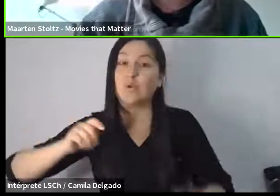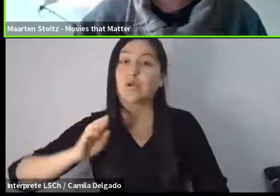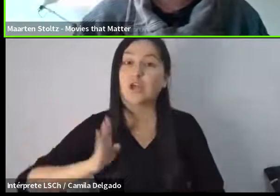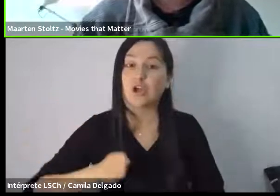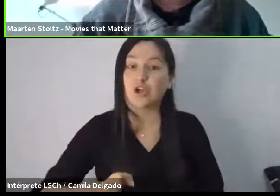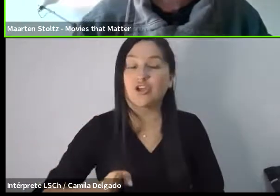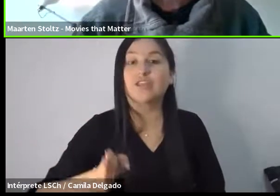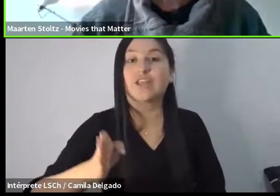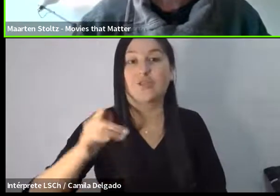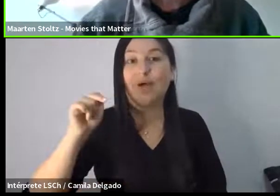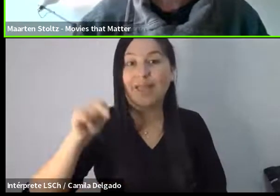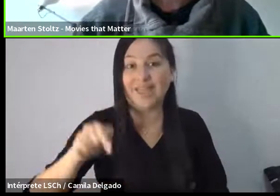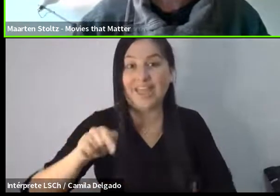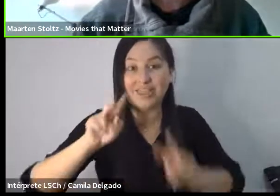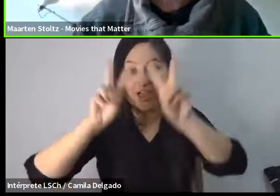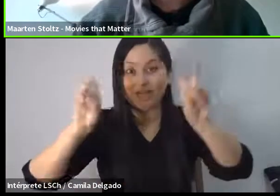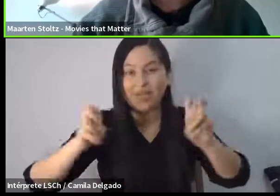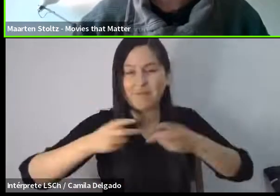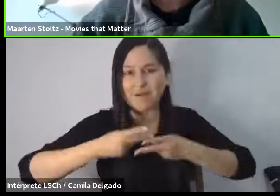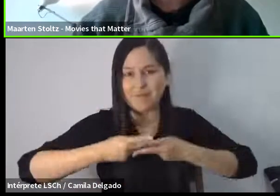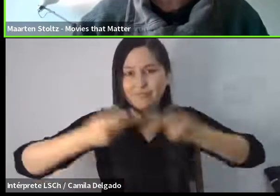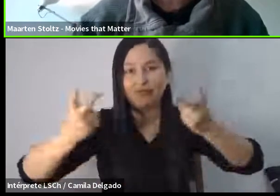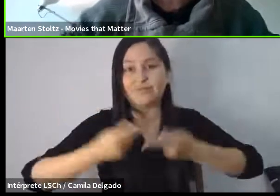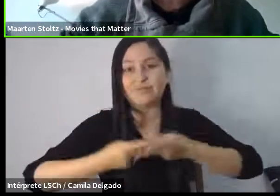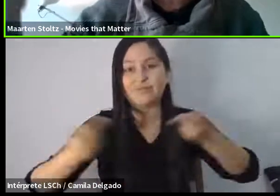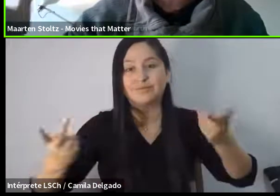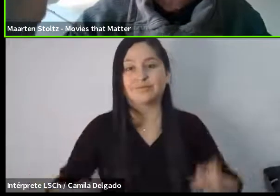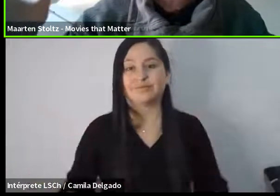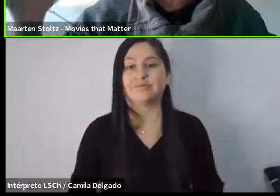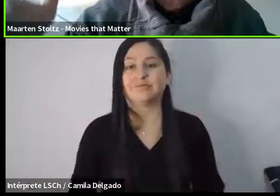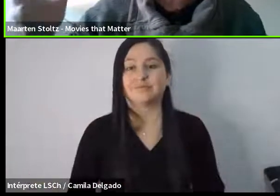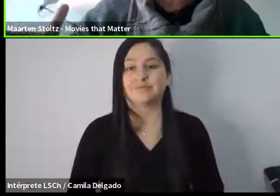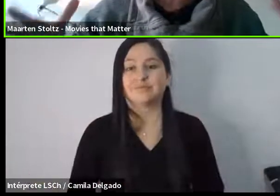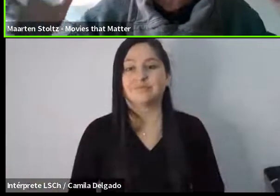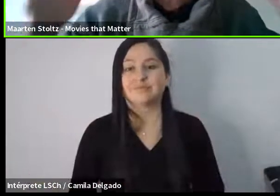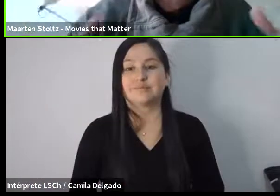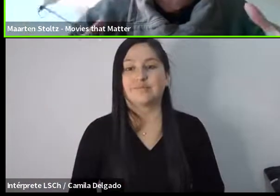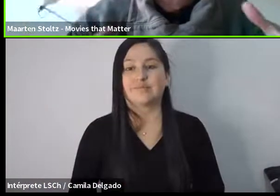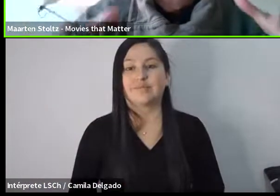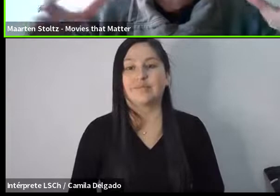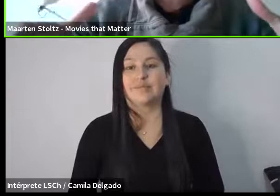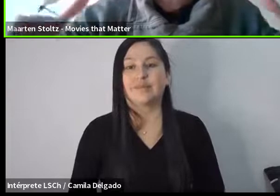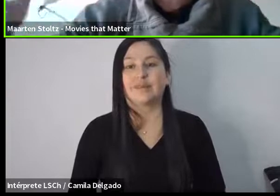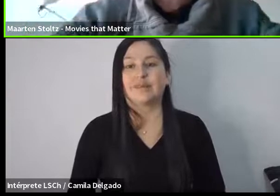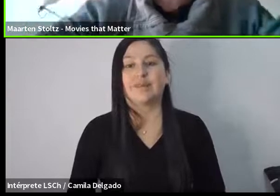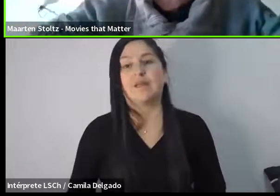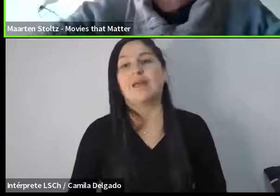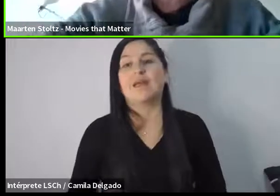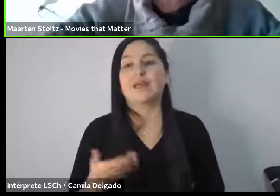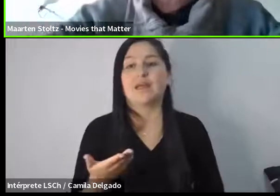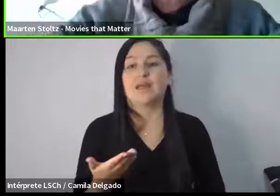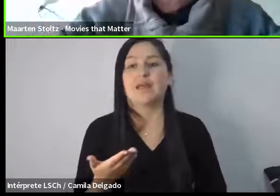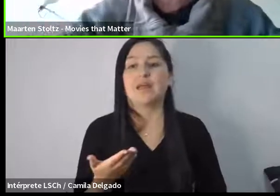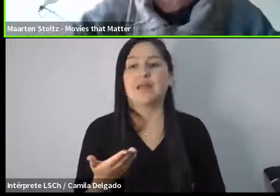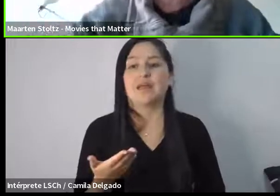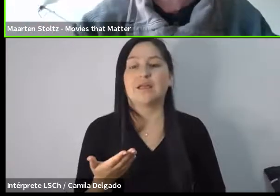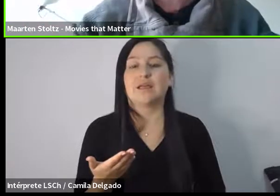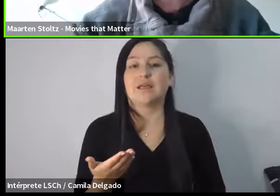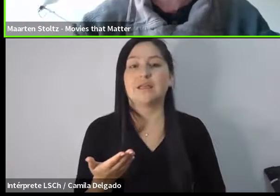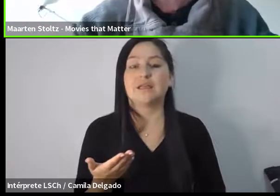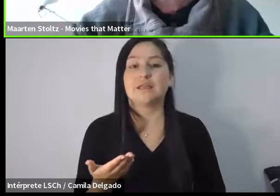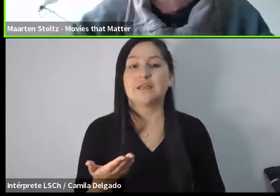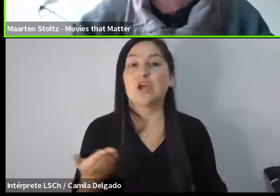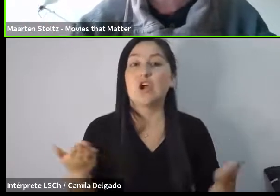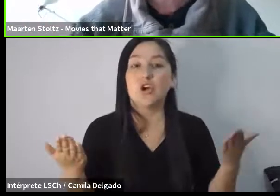Having said that, there are a lot of films being made, so you do have to think about how am I going to get my film out there? That's